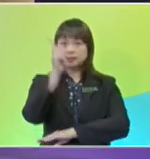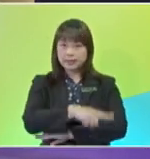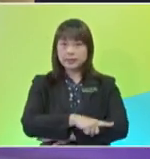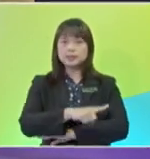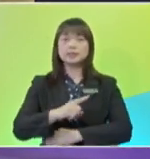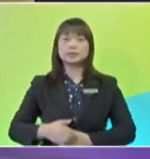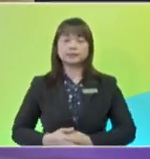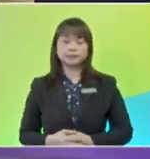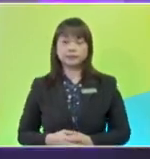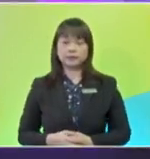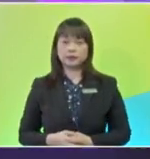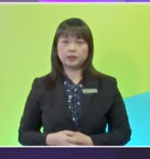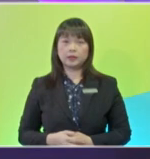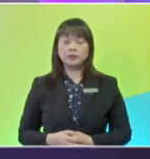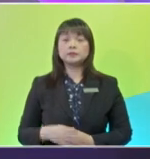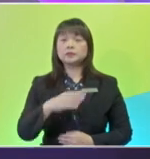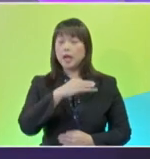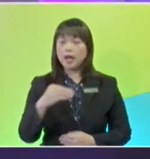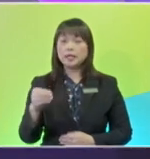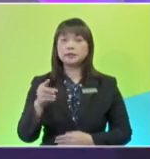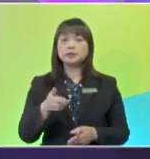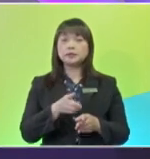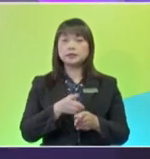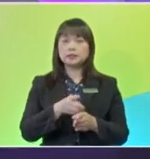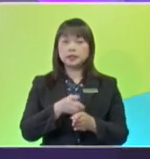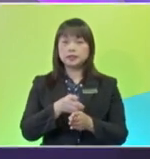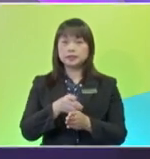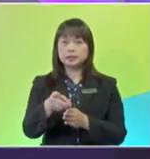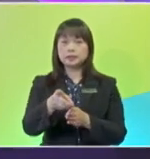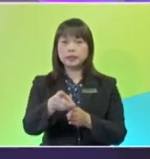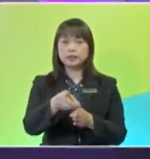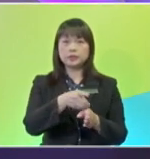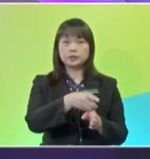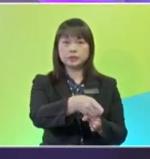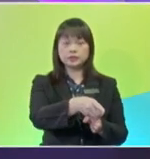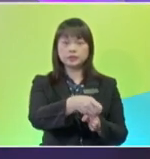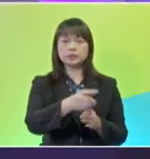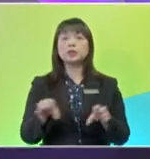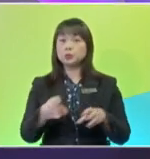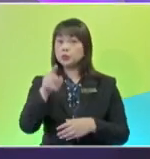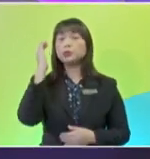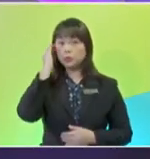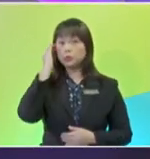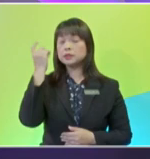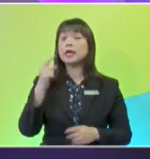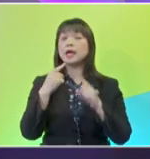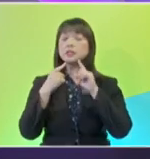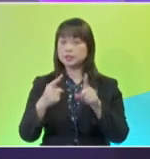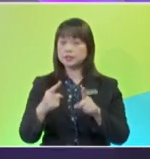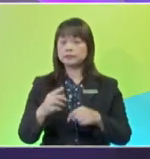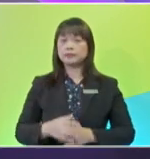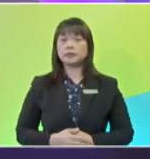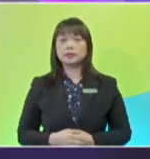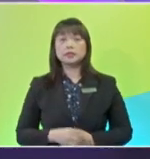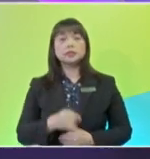days. Okay, so the direction of the rotation and revolution, do you know what's the answer for it? The direction. Clockwise